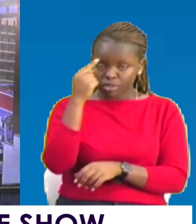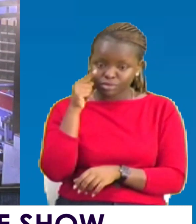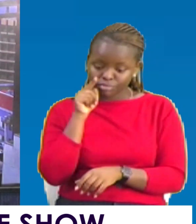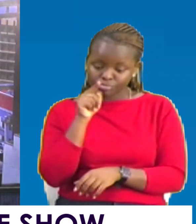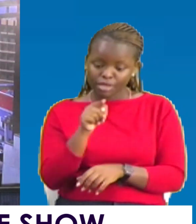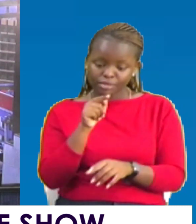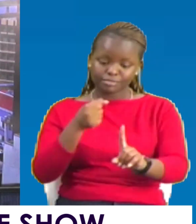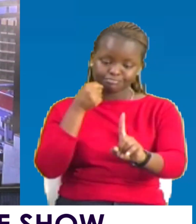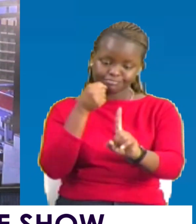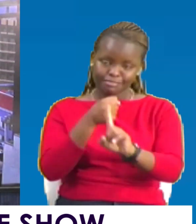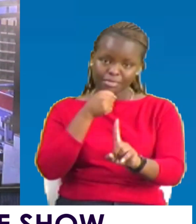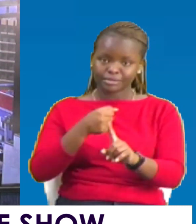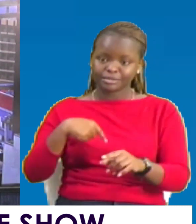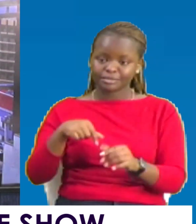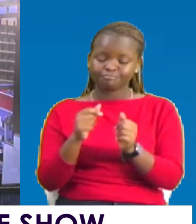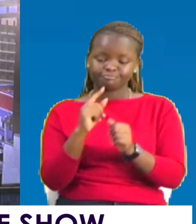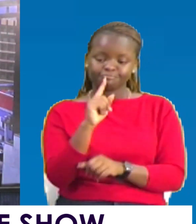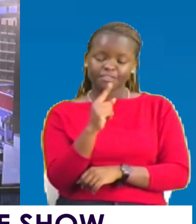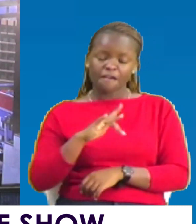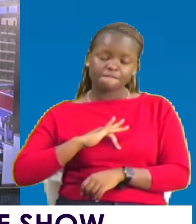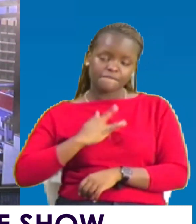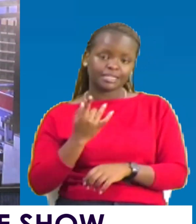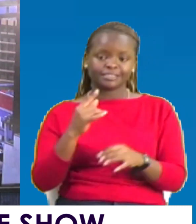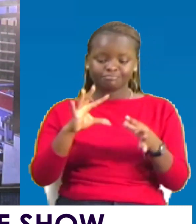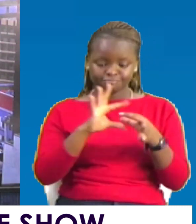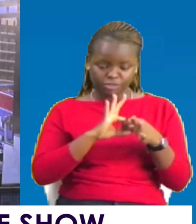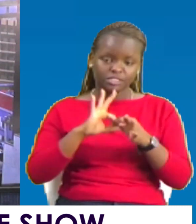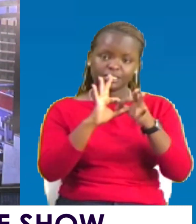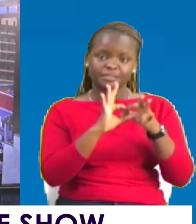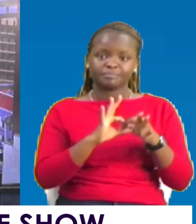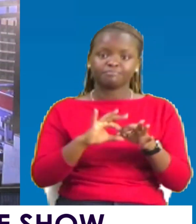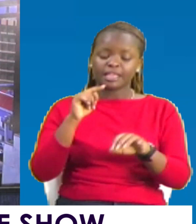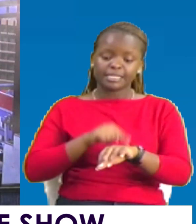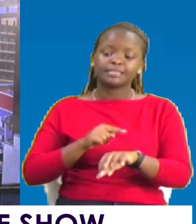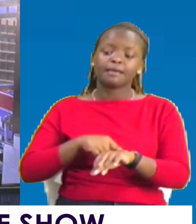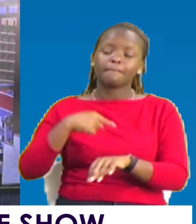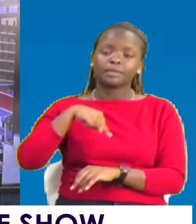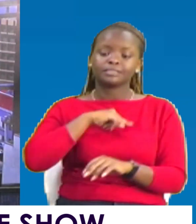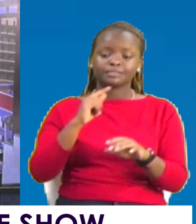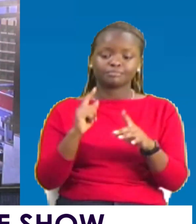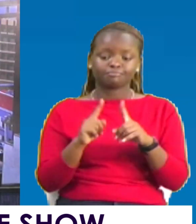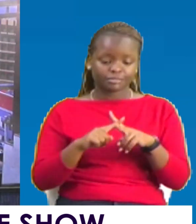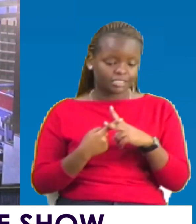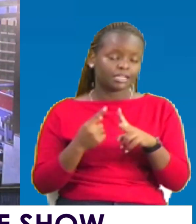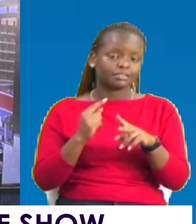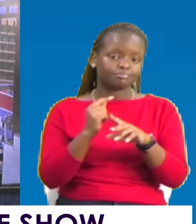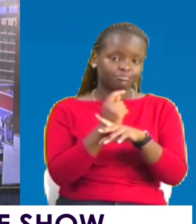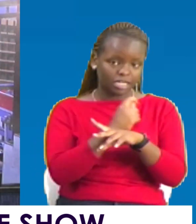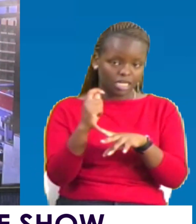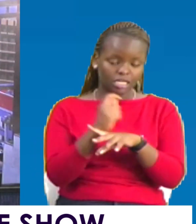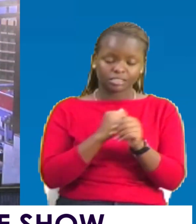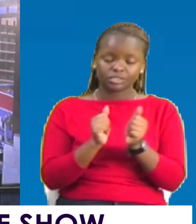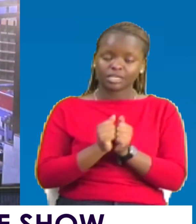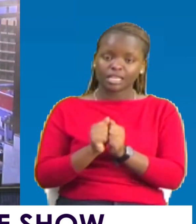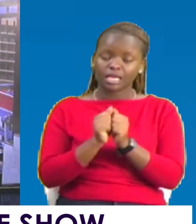in us the feeling of oneness. It is time for us to start training together, look for mentors